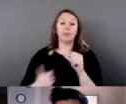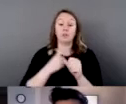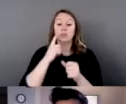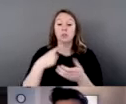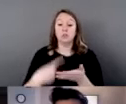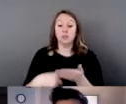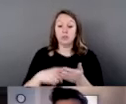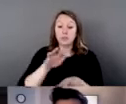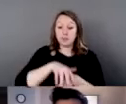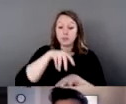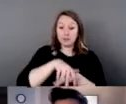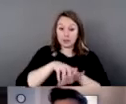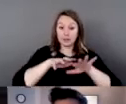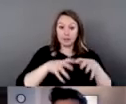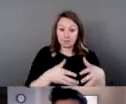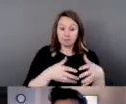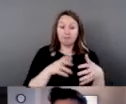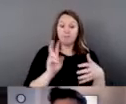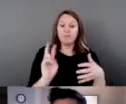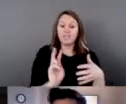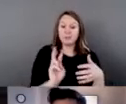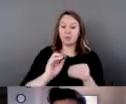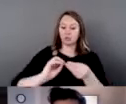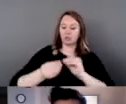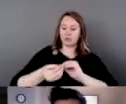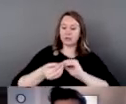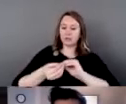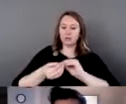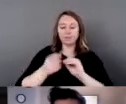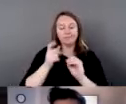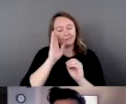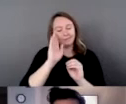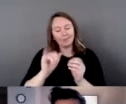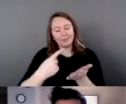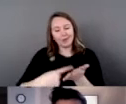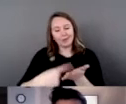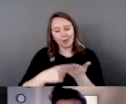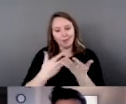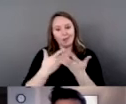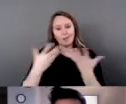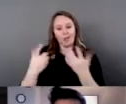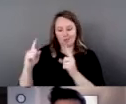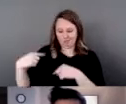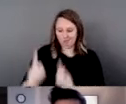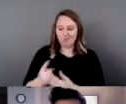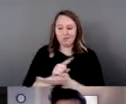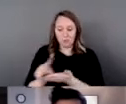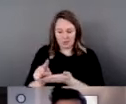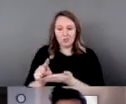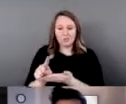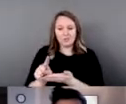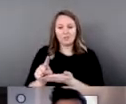rates. I know this has been talked about probably throughout everyone's presentation this past week and also